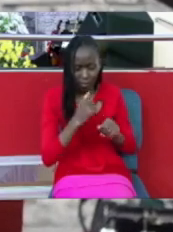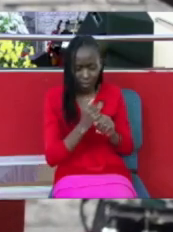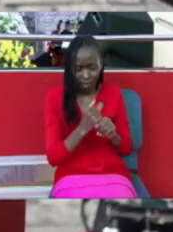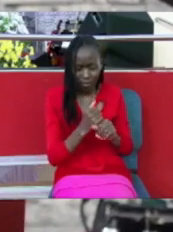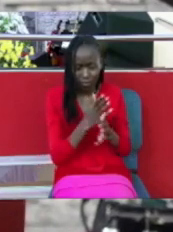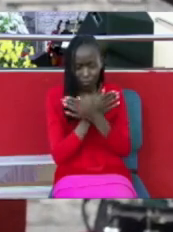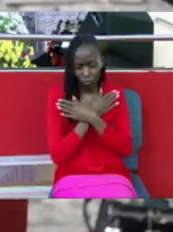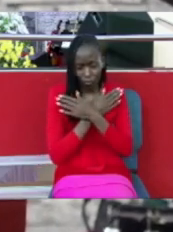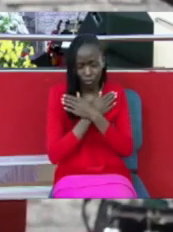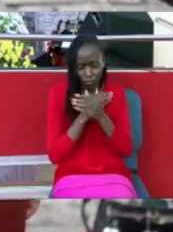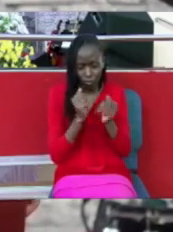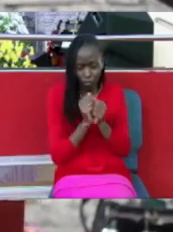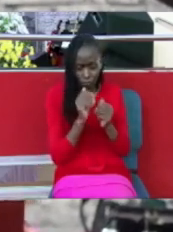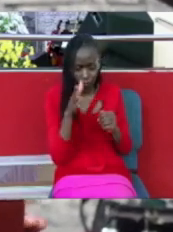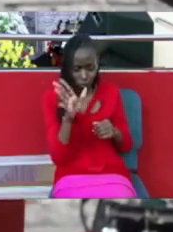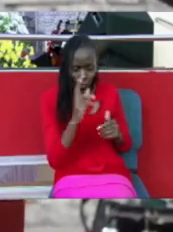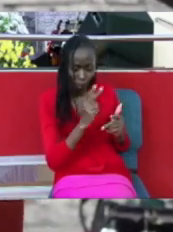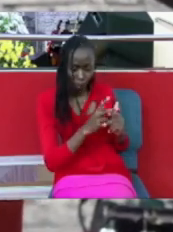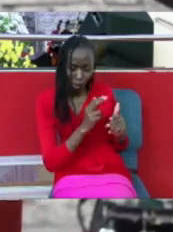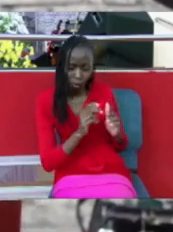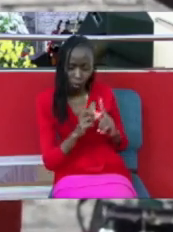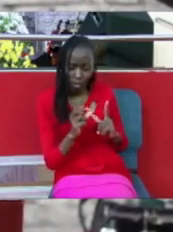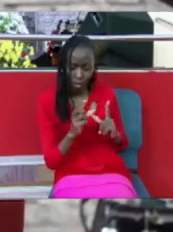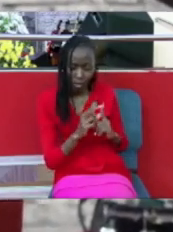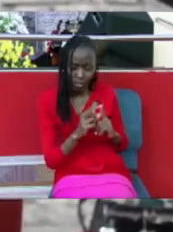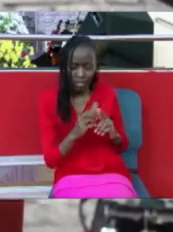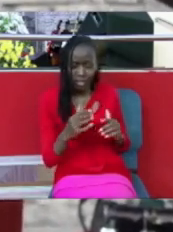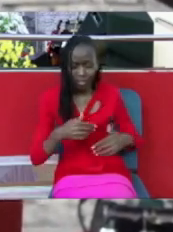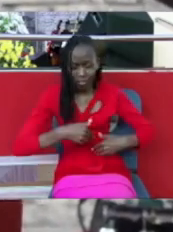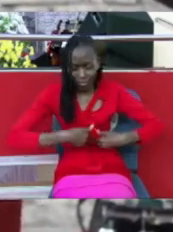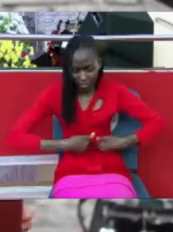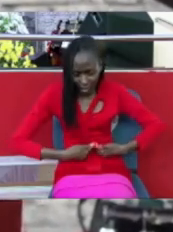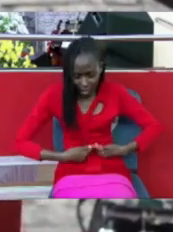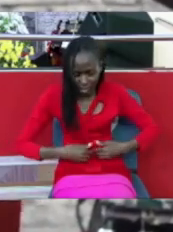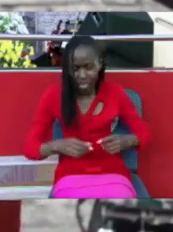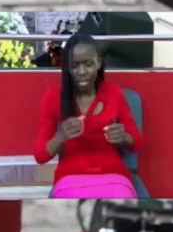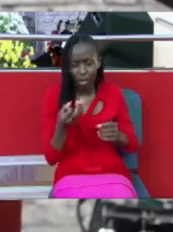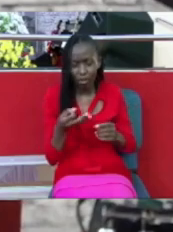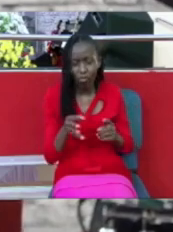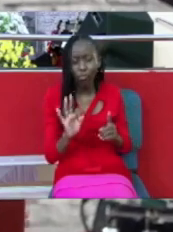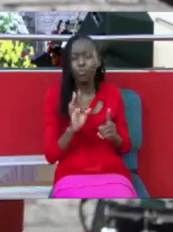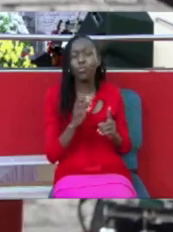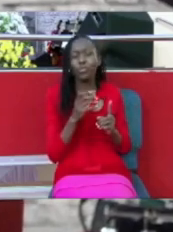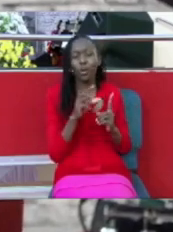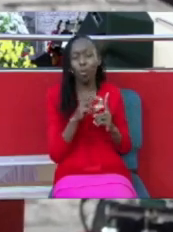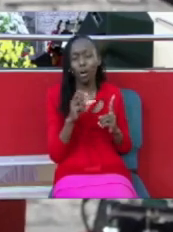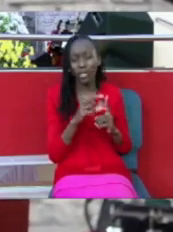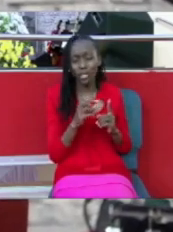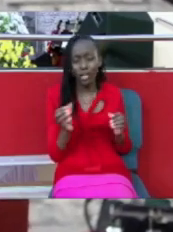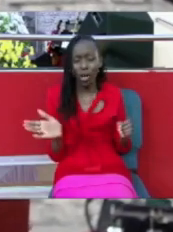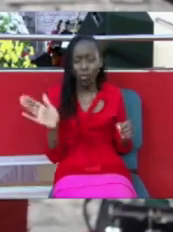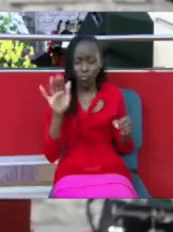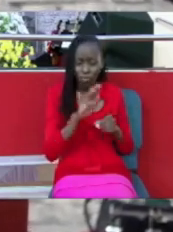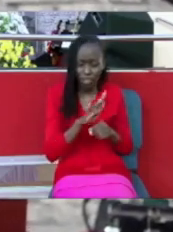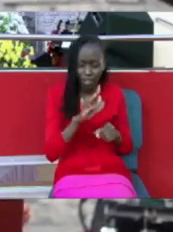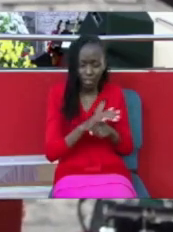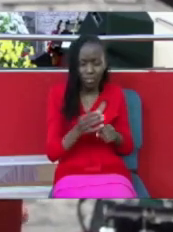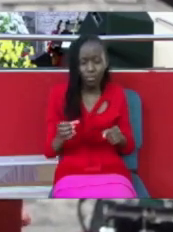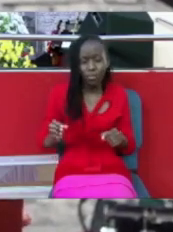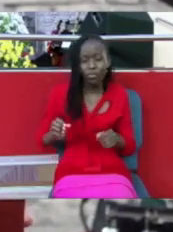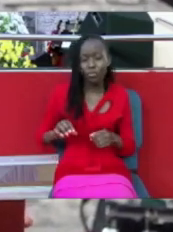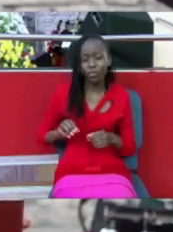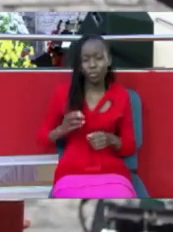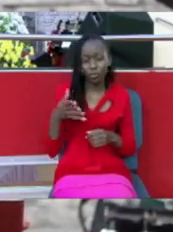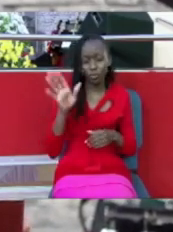your word. Tufanye marafiki wa neno. Give us hunger for your word. Tupe njaa kwa neno. Fill us with your Holy Spirit. Tujaze na roho wako.